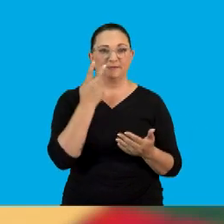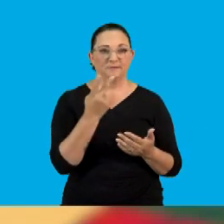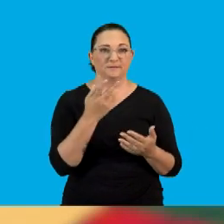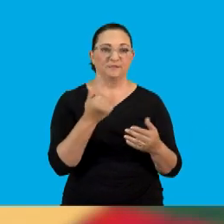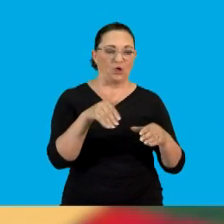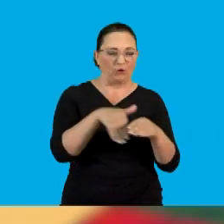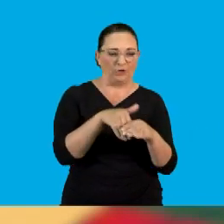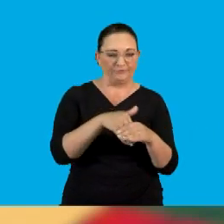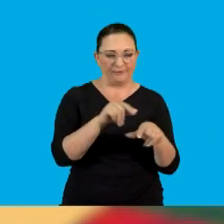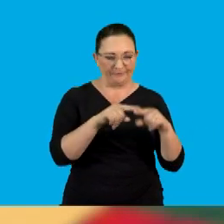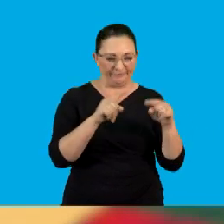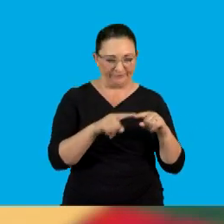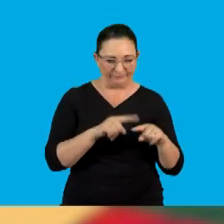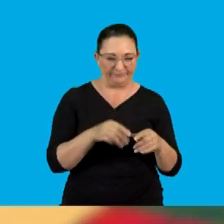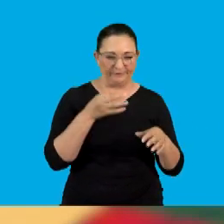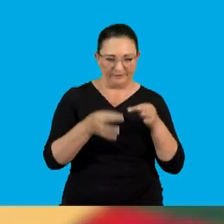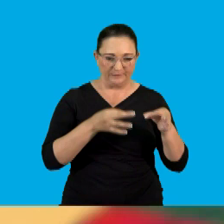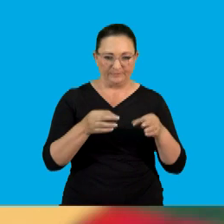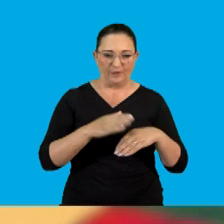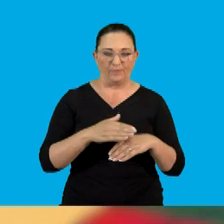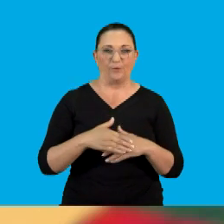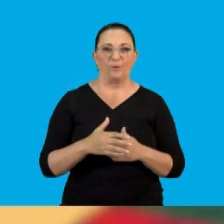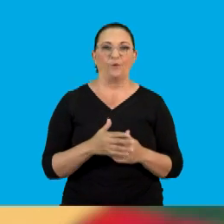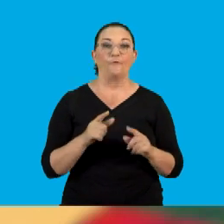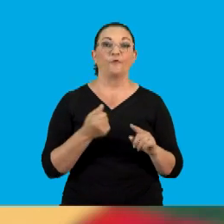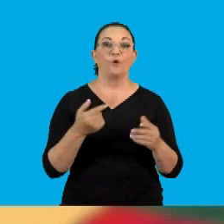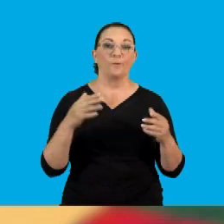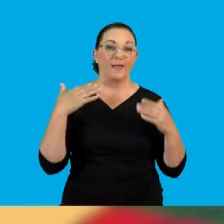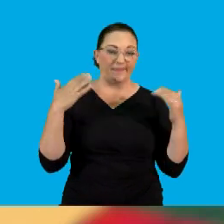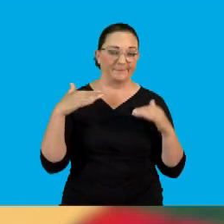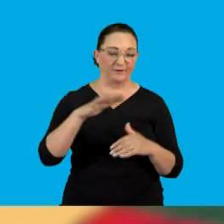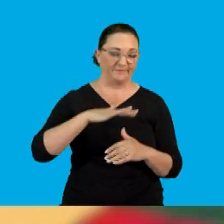we will look at the different concepts that we are going to be looking at